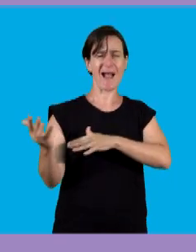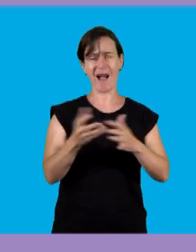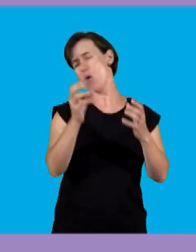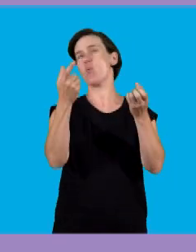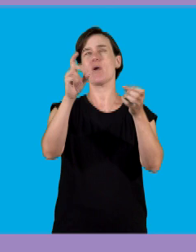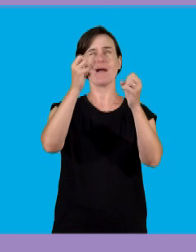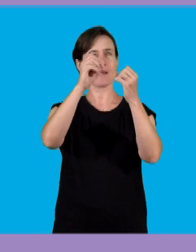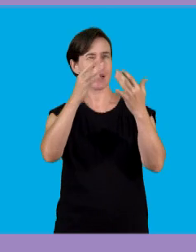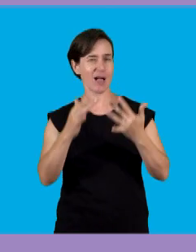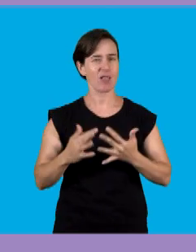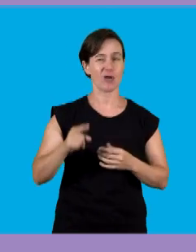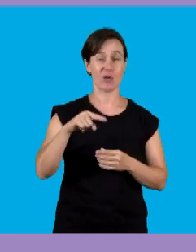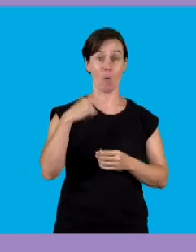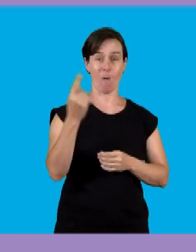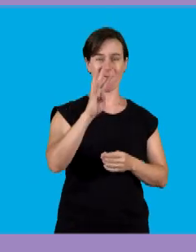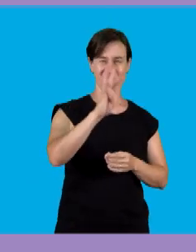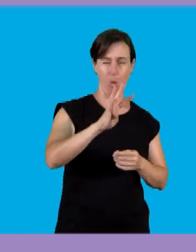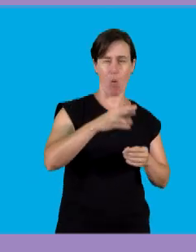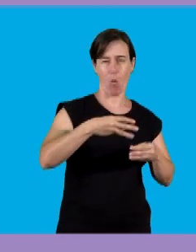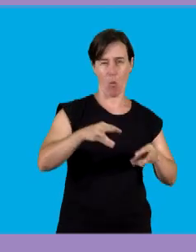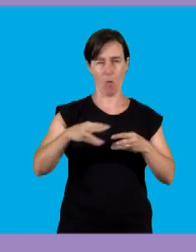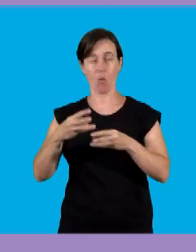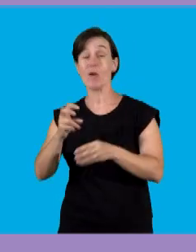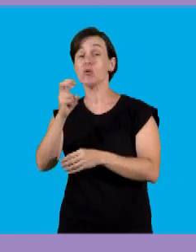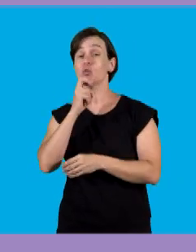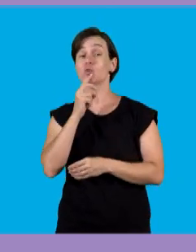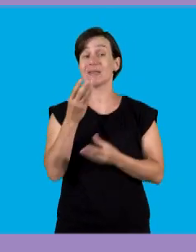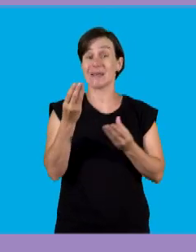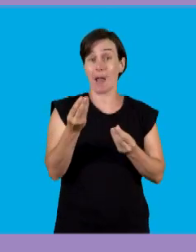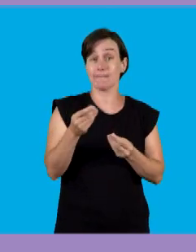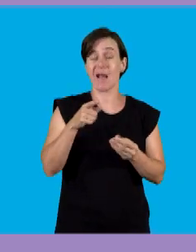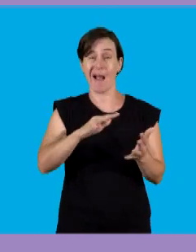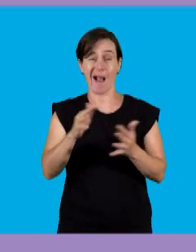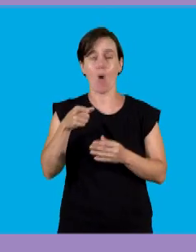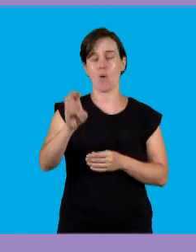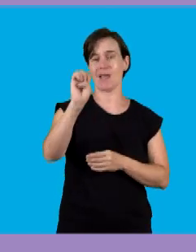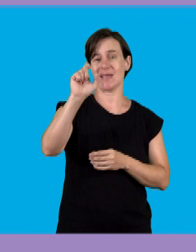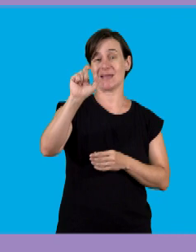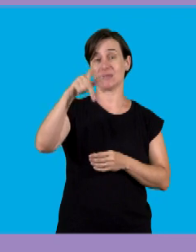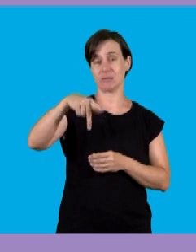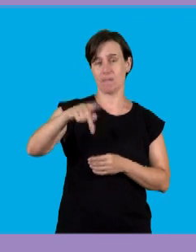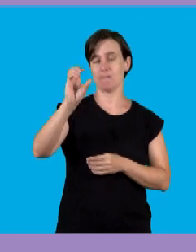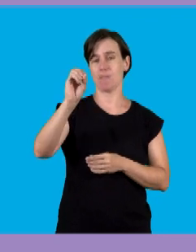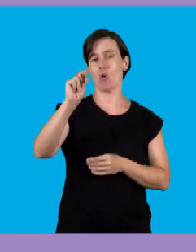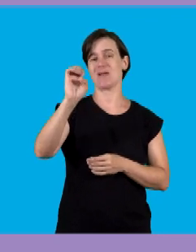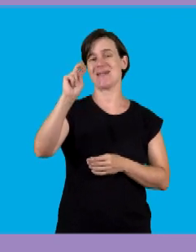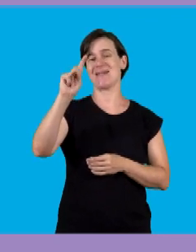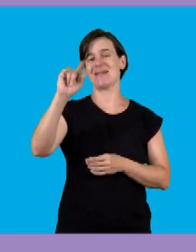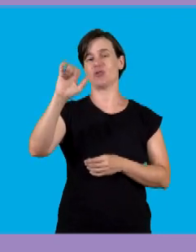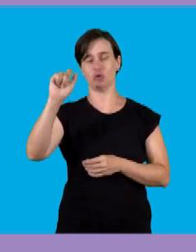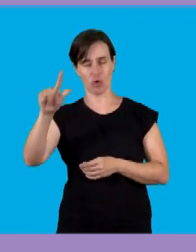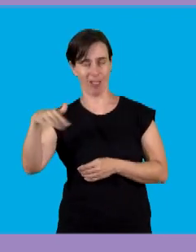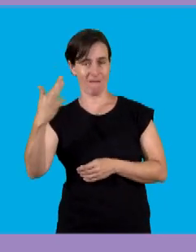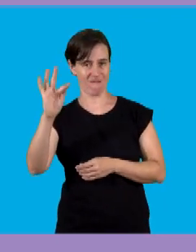involving all 4 operations using numbers in exponential form. Let's get into that